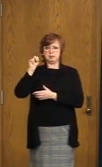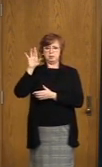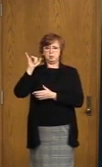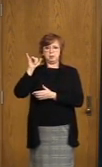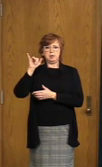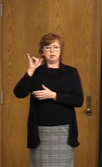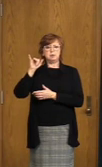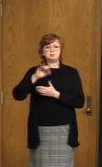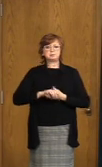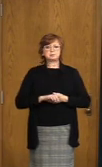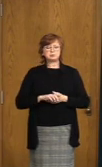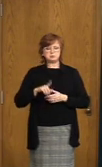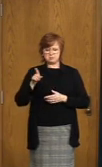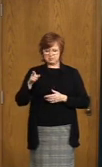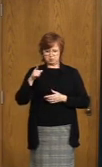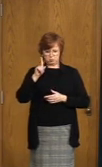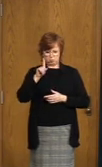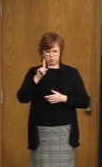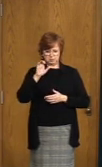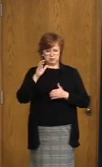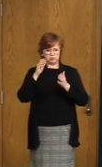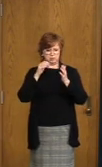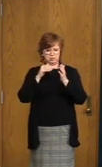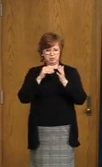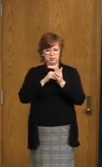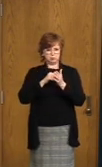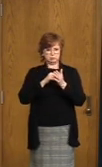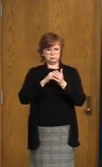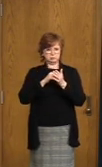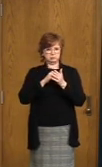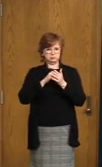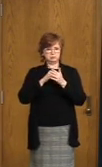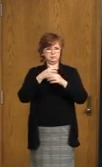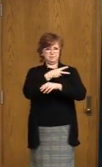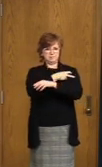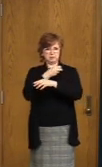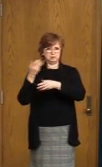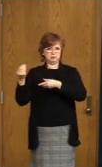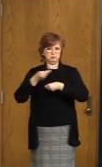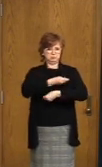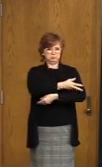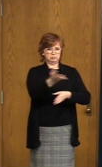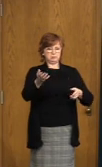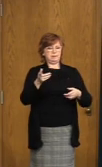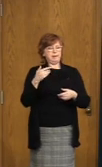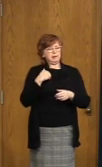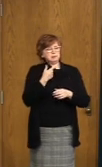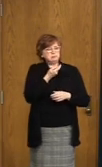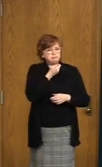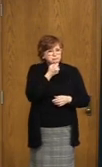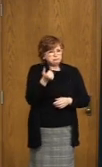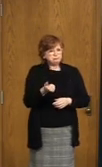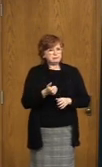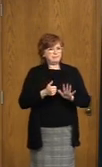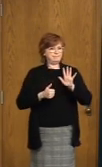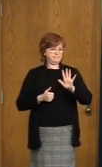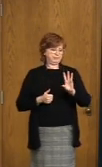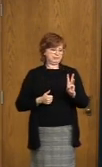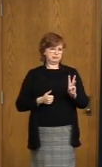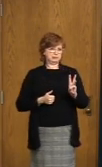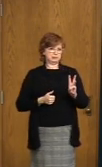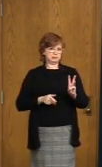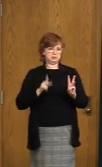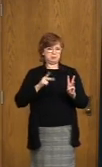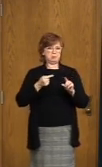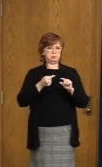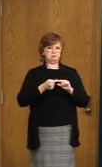odd thousand vaccines that were delivered, there were a few, 56, I guess, adverse